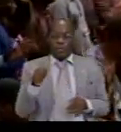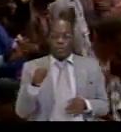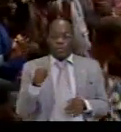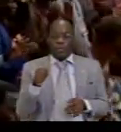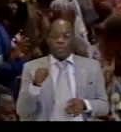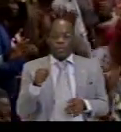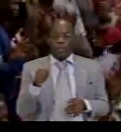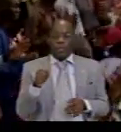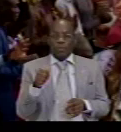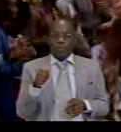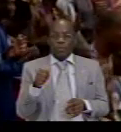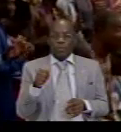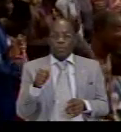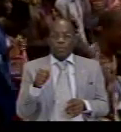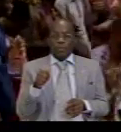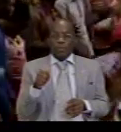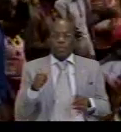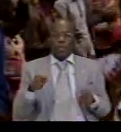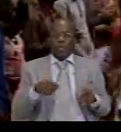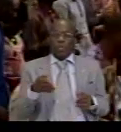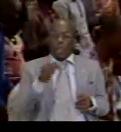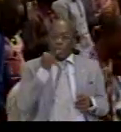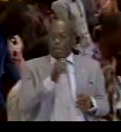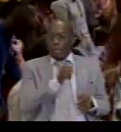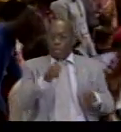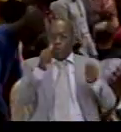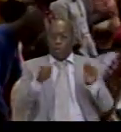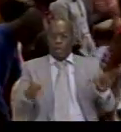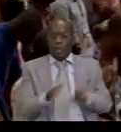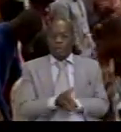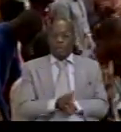There is a powerful verse there, verse 27.